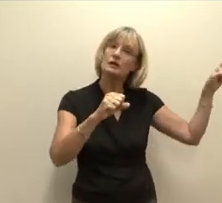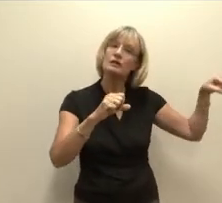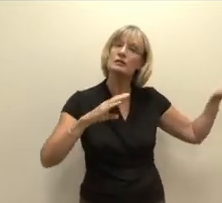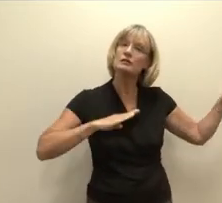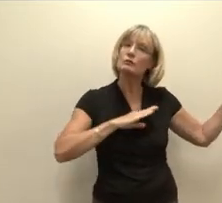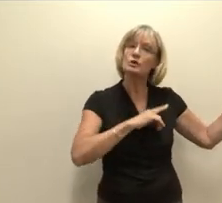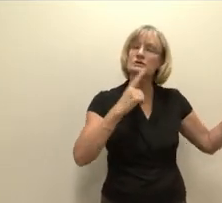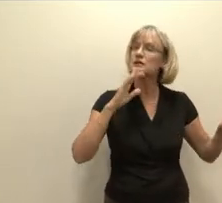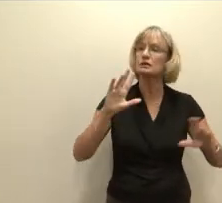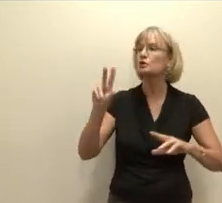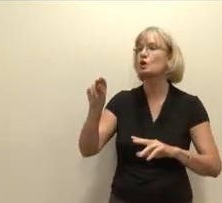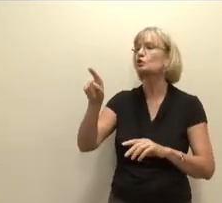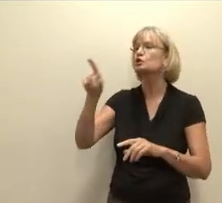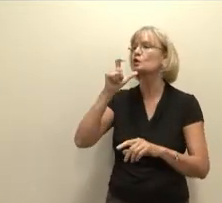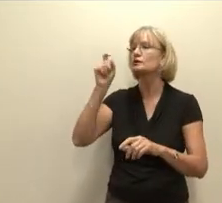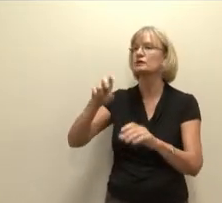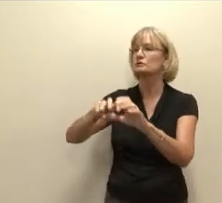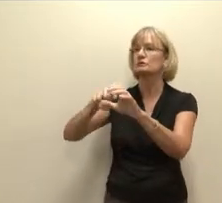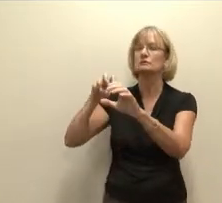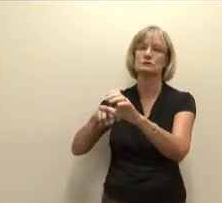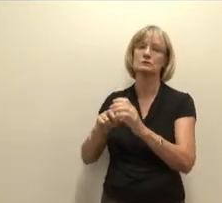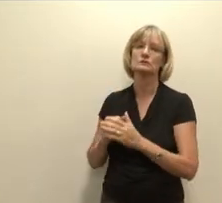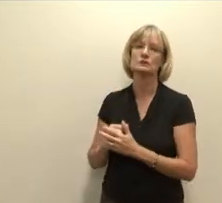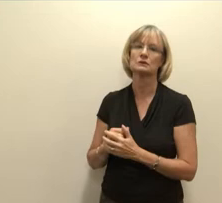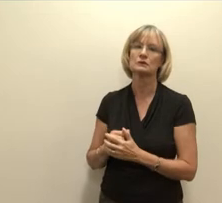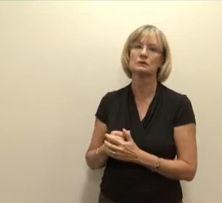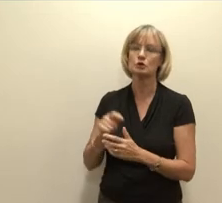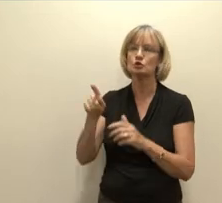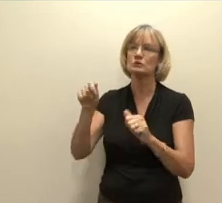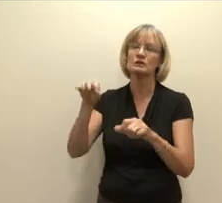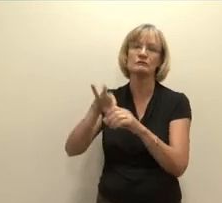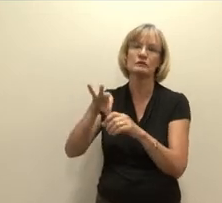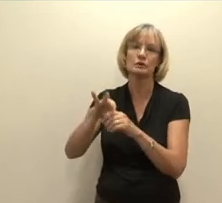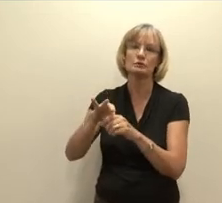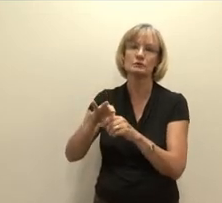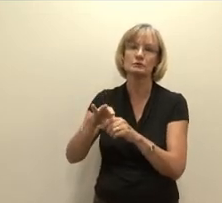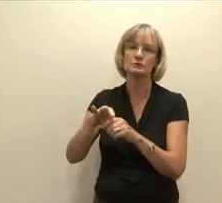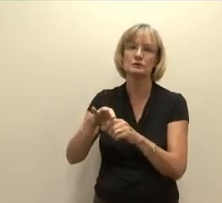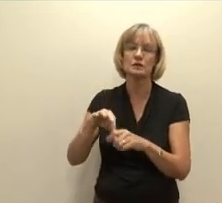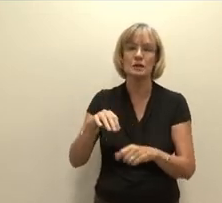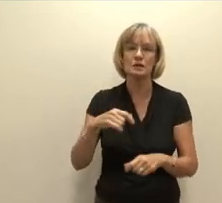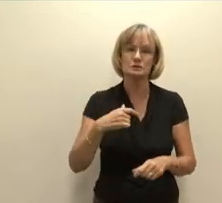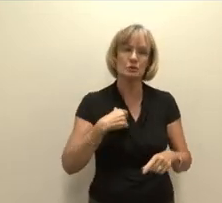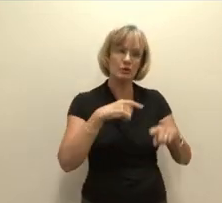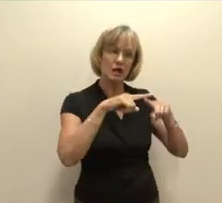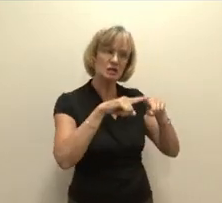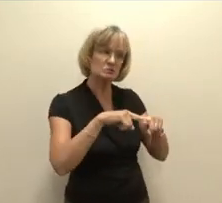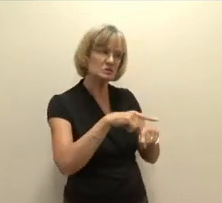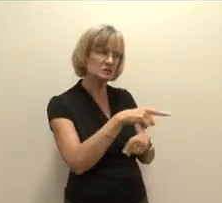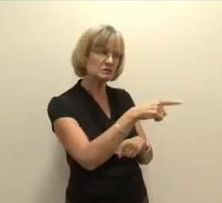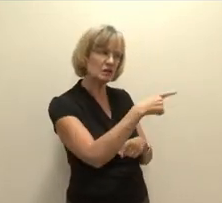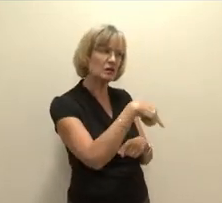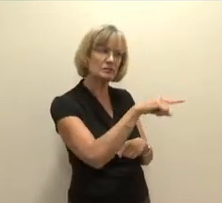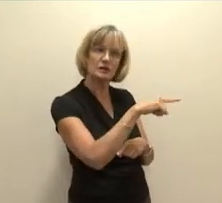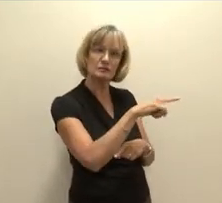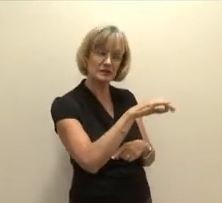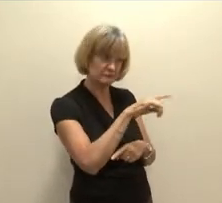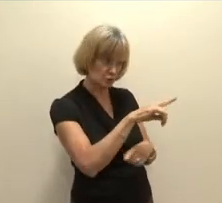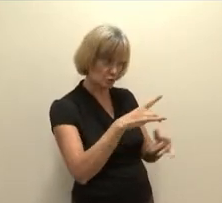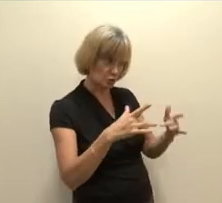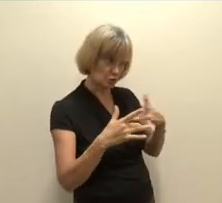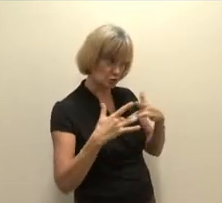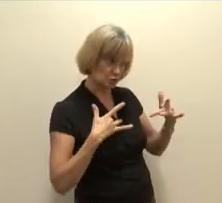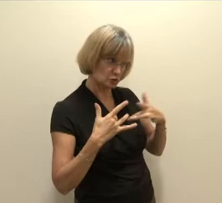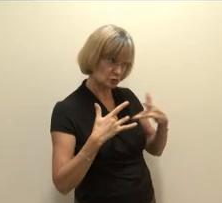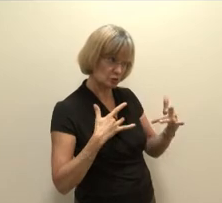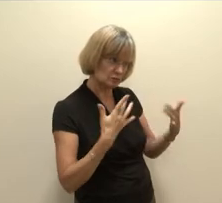no, you do not need to do that. And I depend on my fellow board members to share with me the concerns they